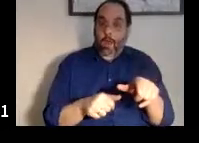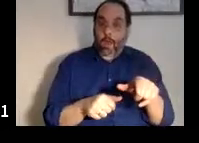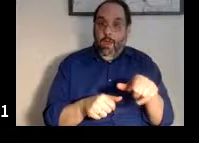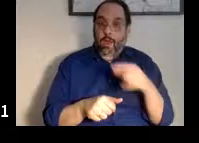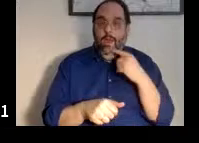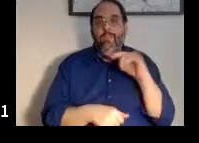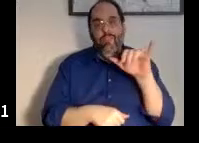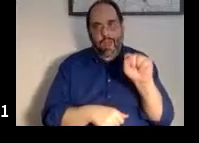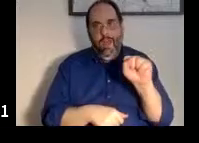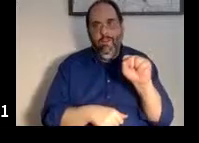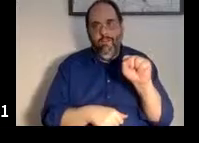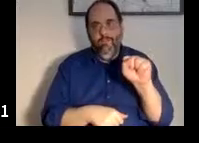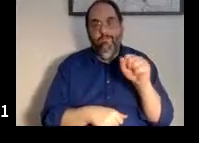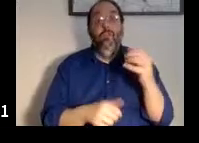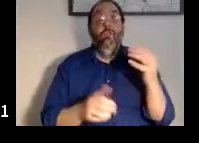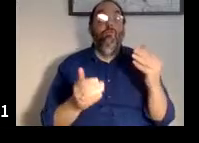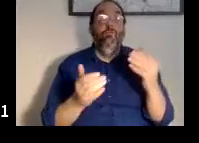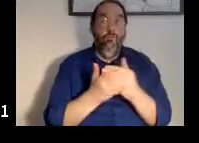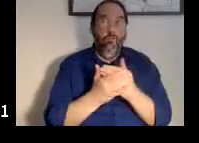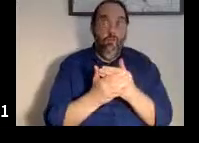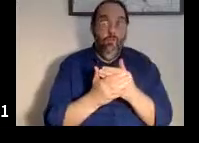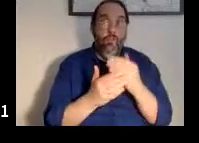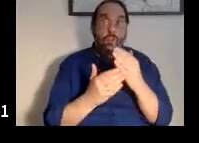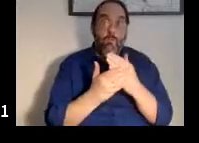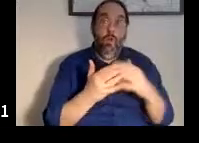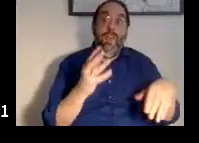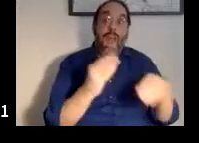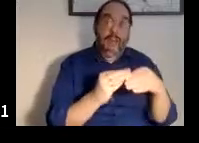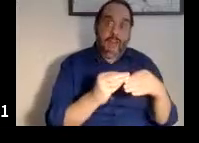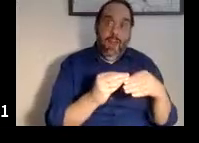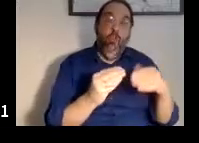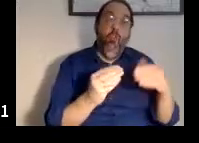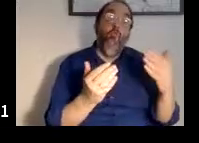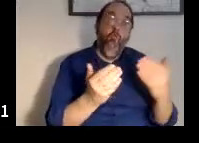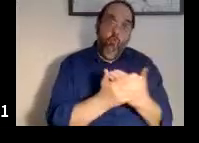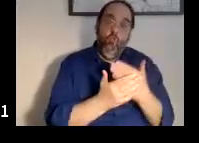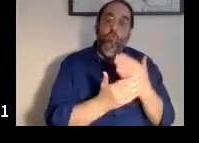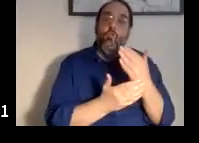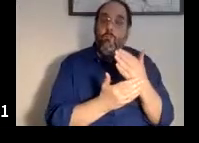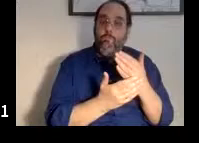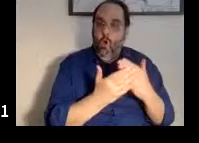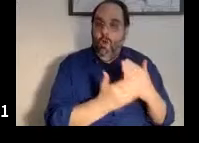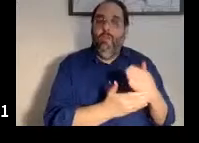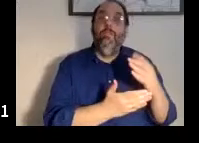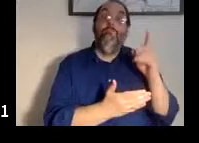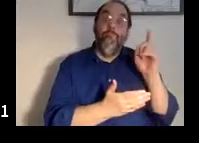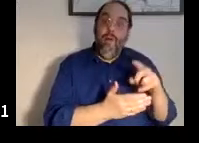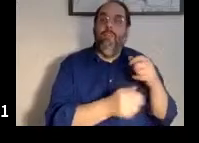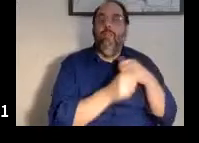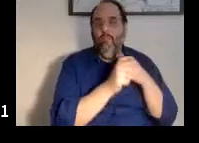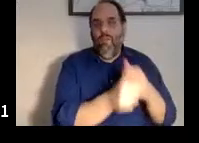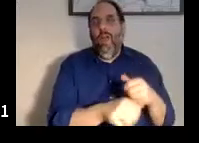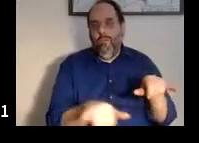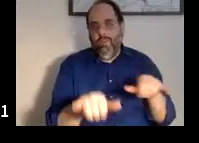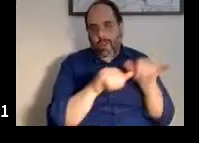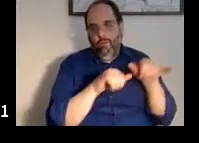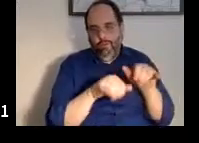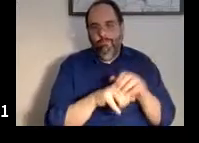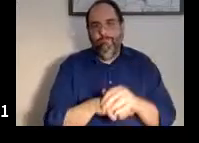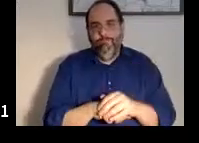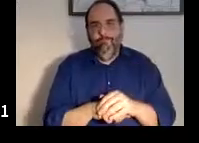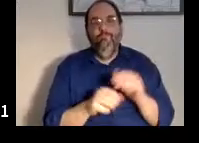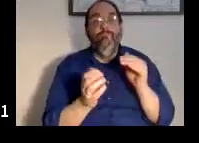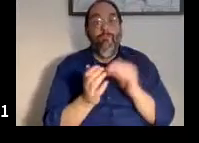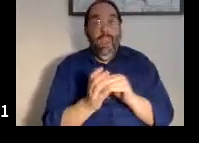Yes. Okay, where new play components are added to an existing play area, the new play components are required to comply with the standards.